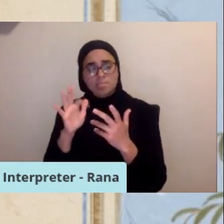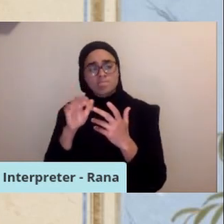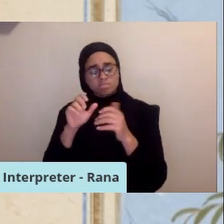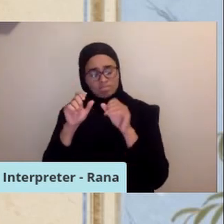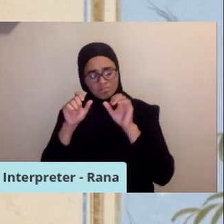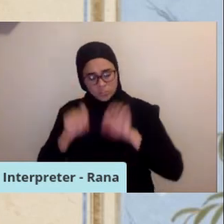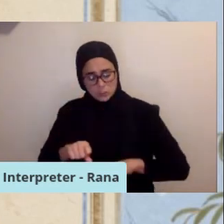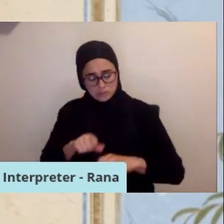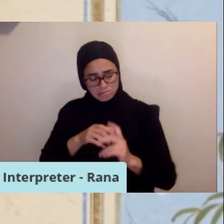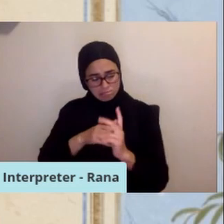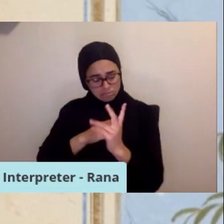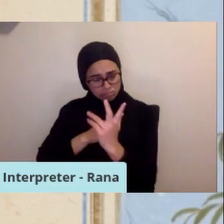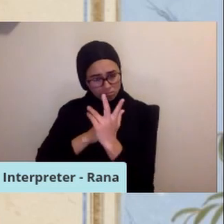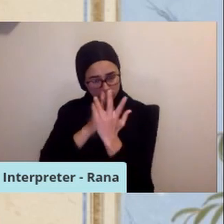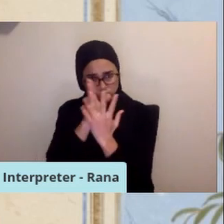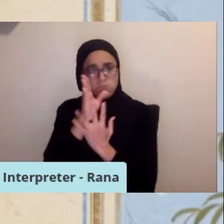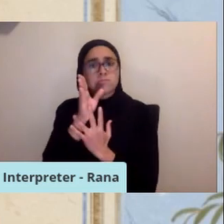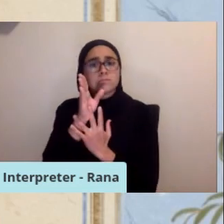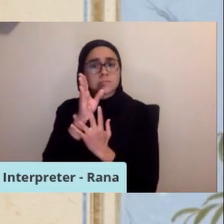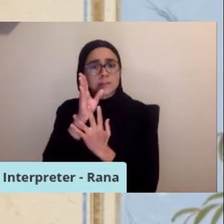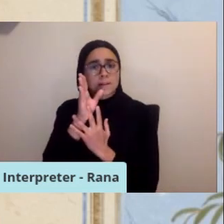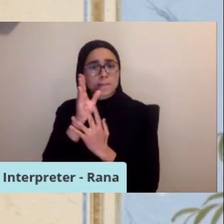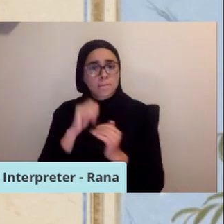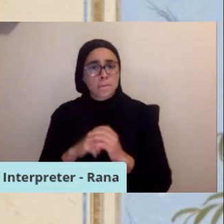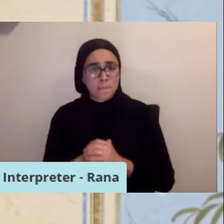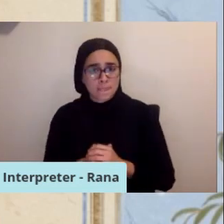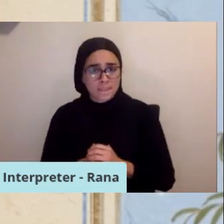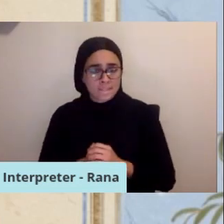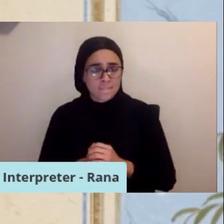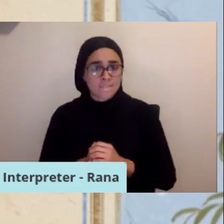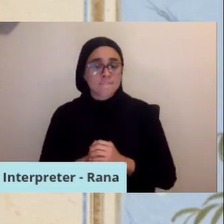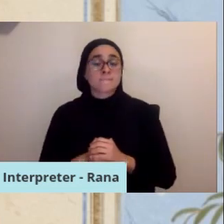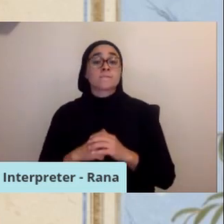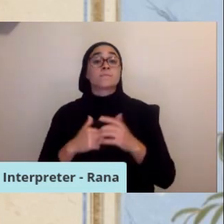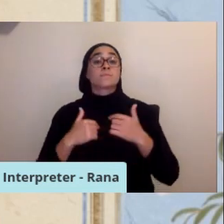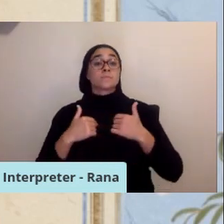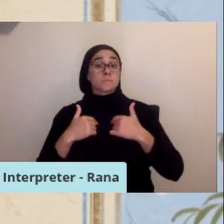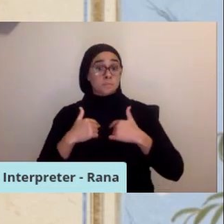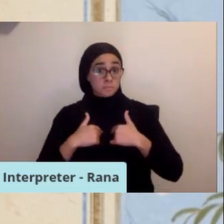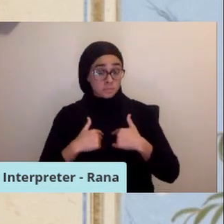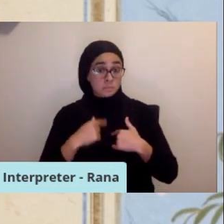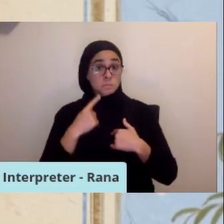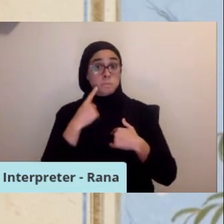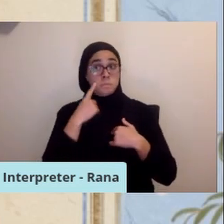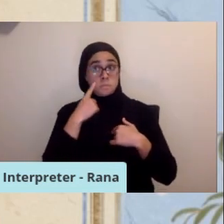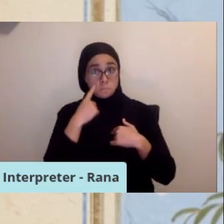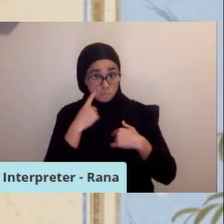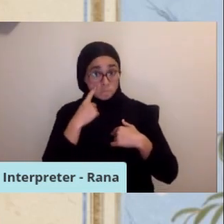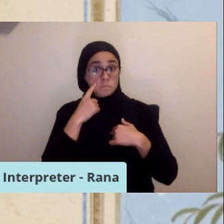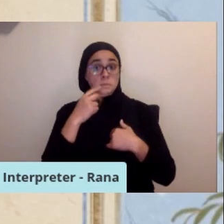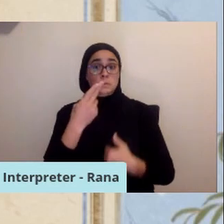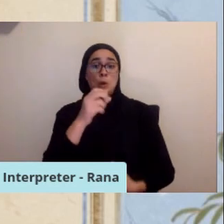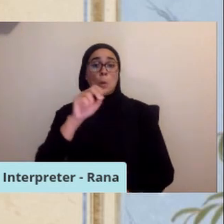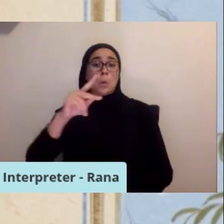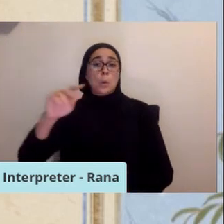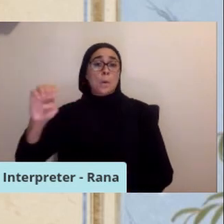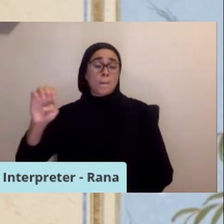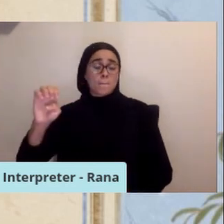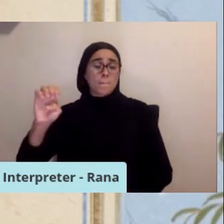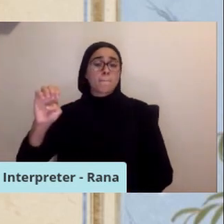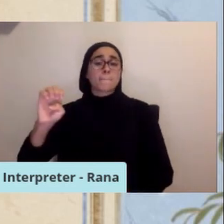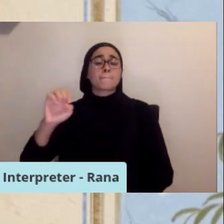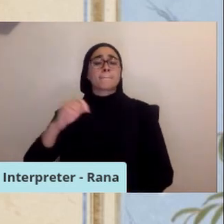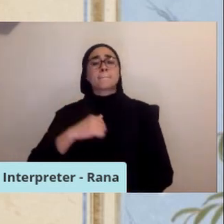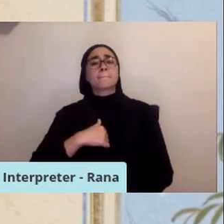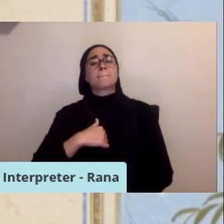resilience. As a chaplain, I'm witness to hope, and I like to think not as a